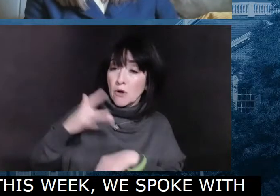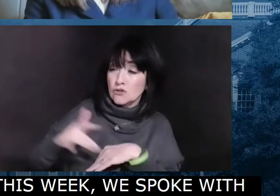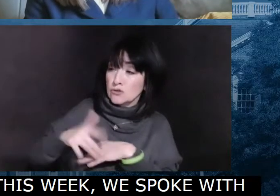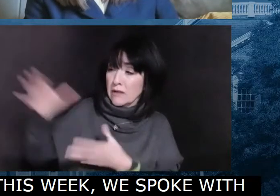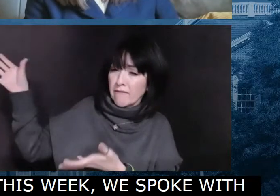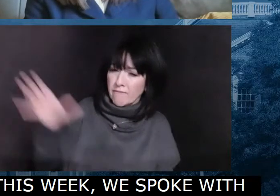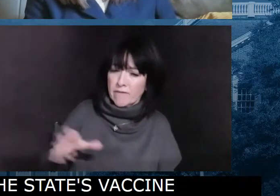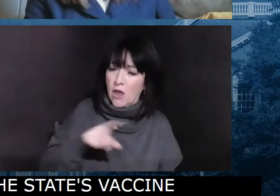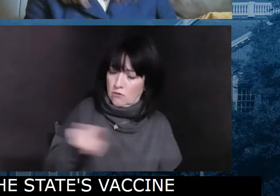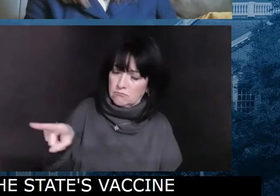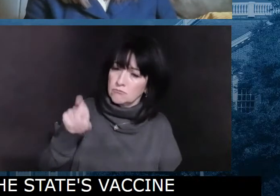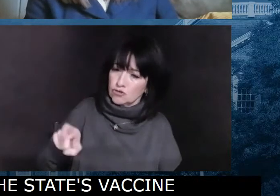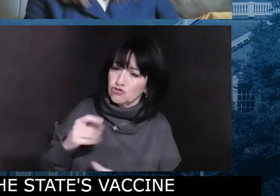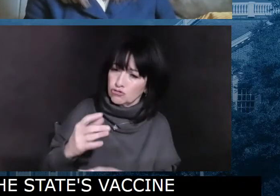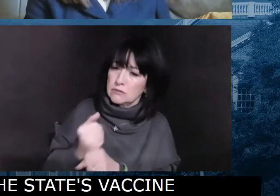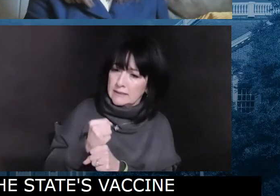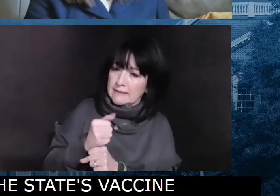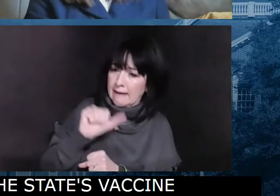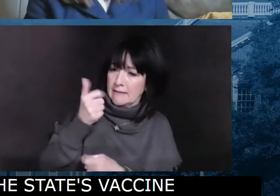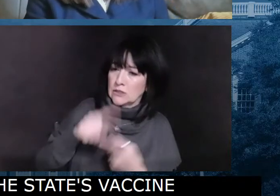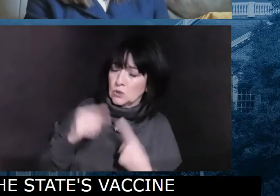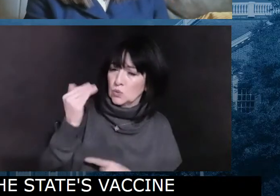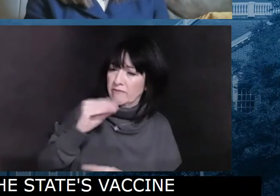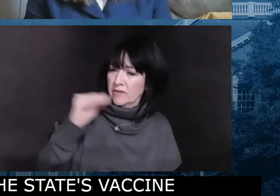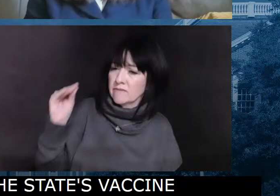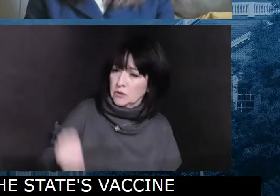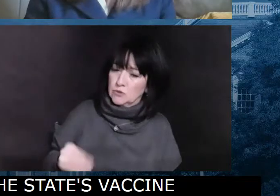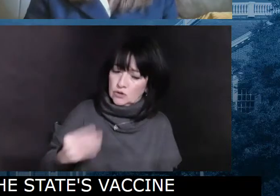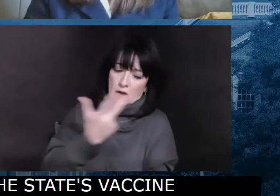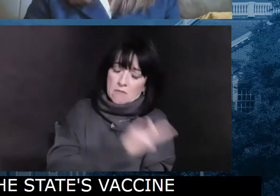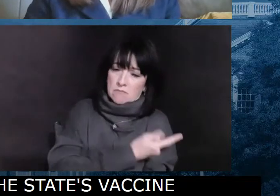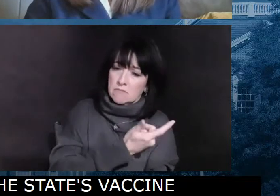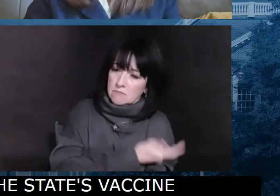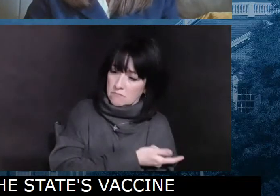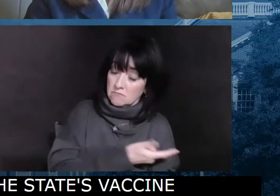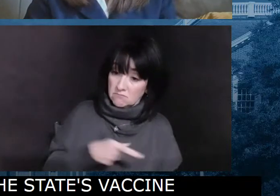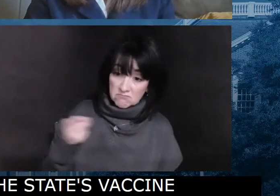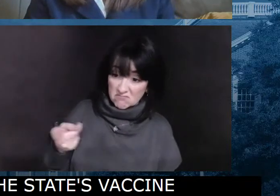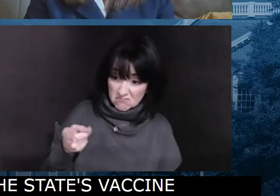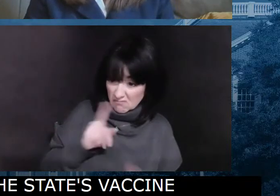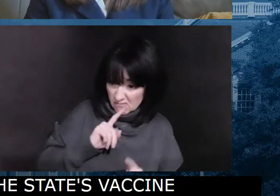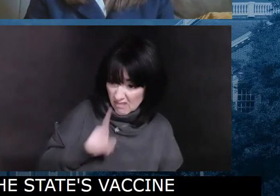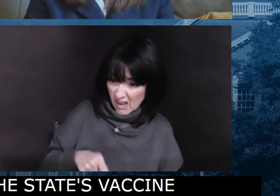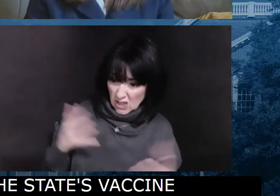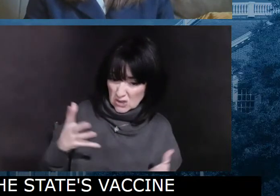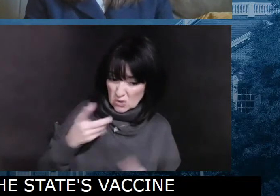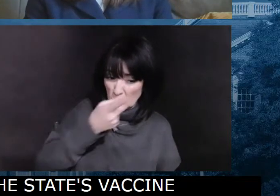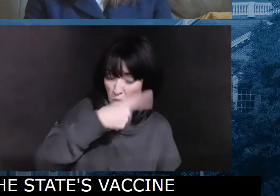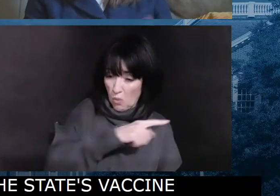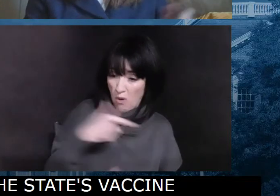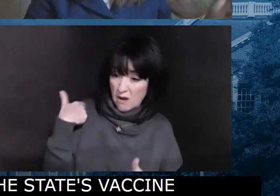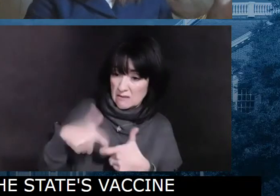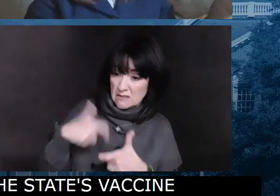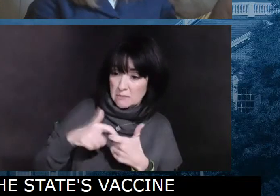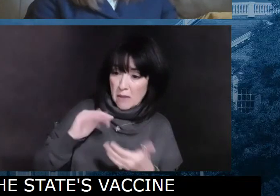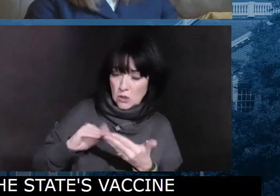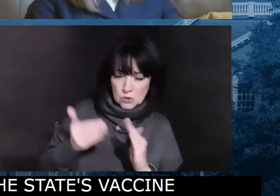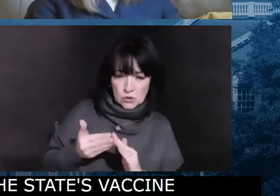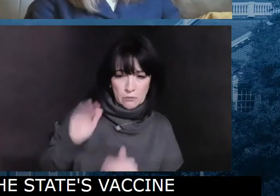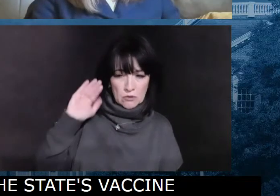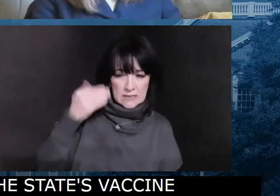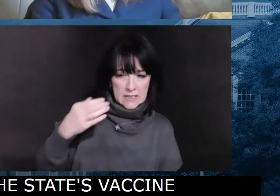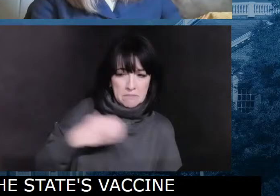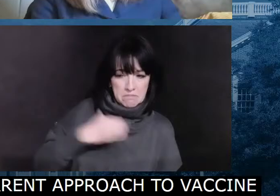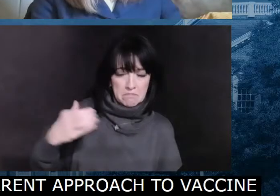not the current approach to vaccine equity? And what steps are you taking now or planning to take to reach those communities? Well, I would say a couple things. First